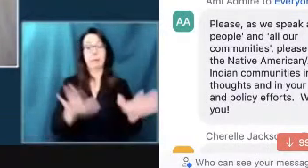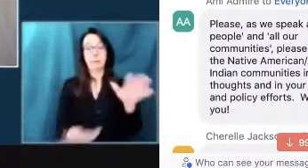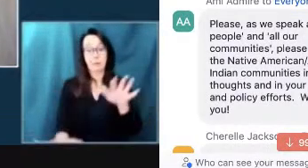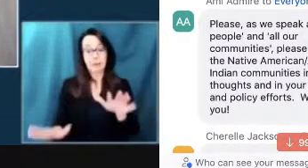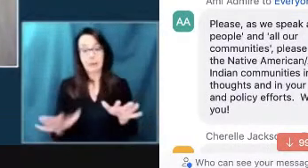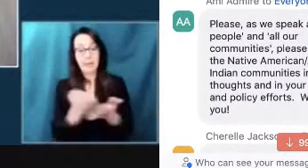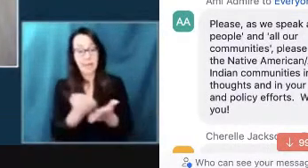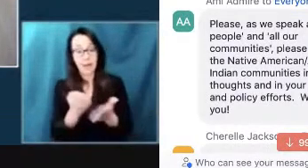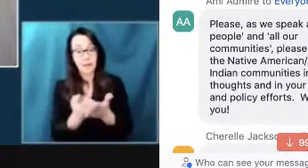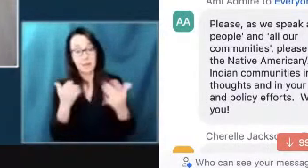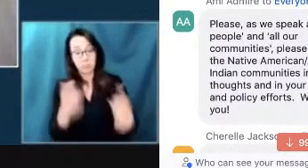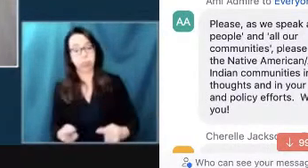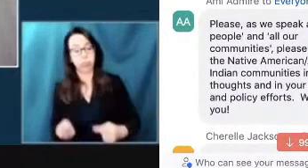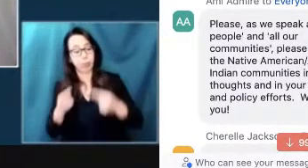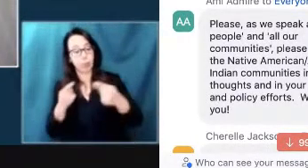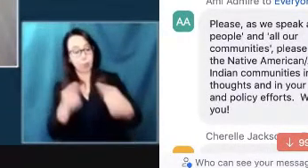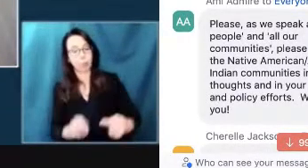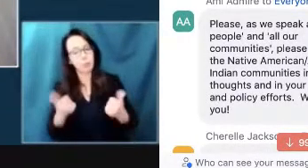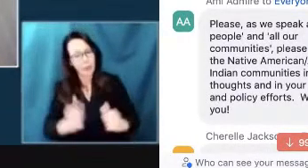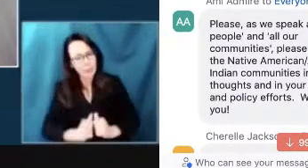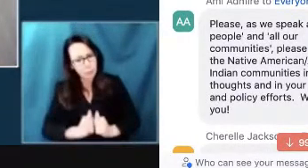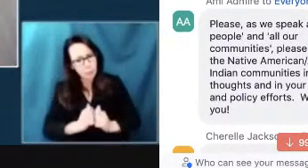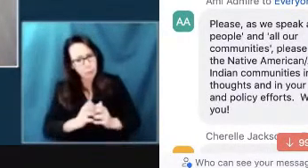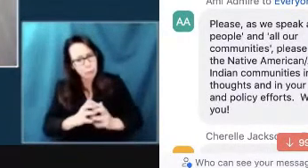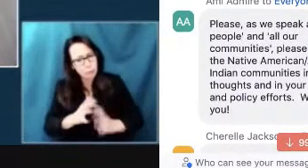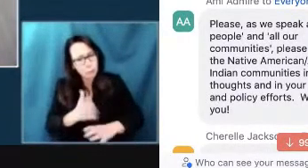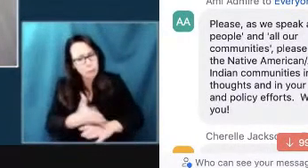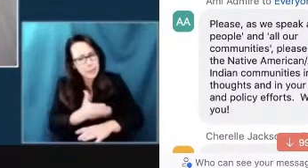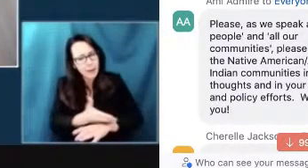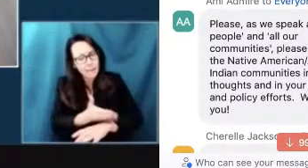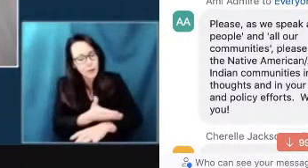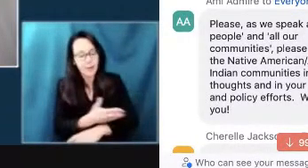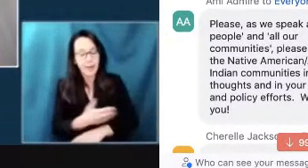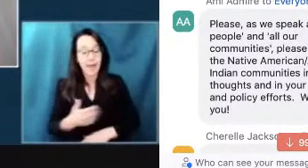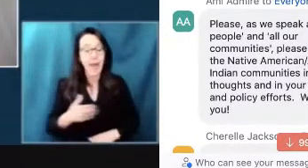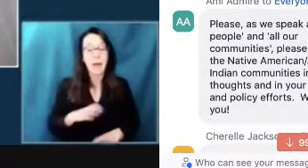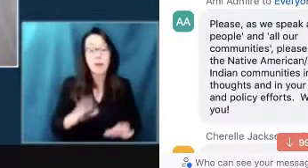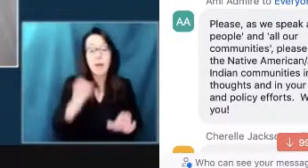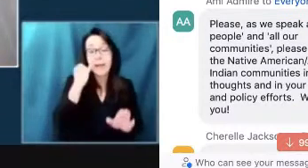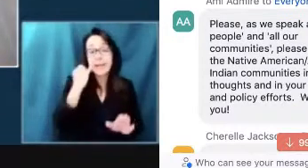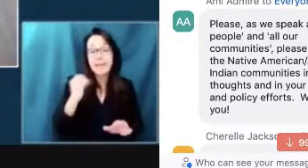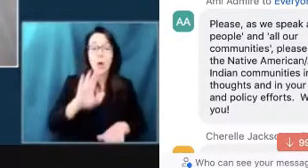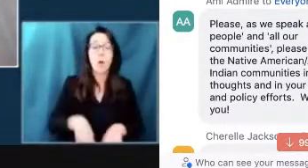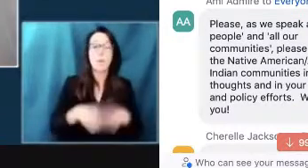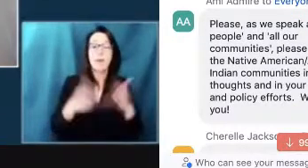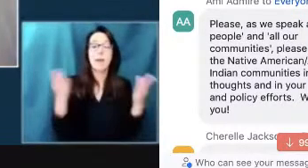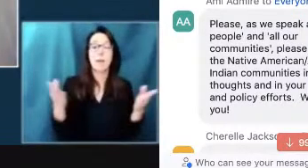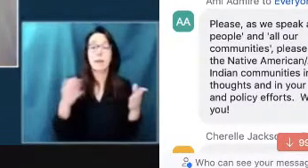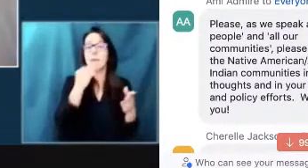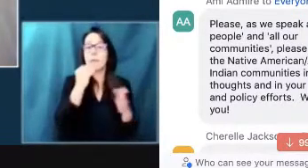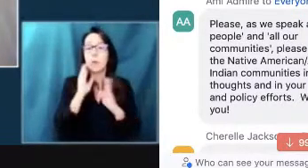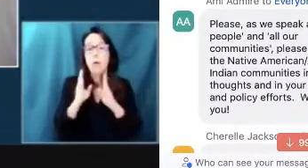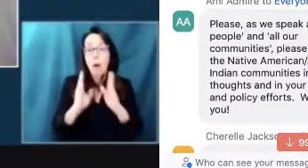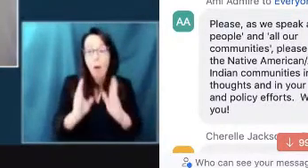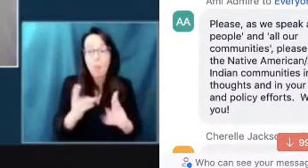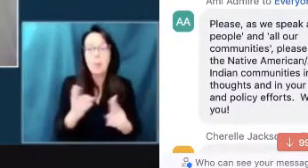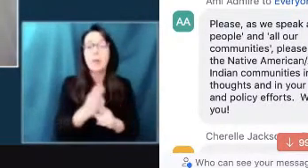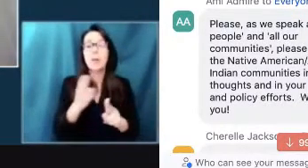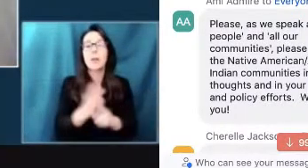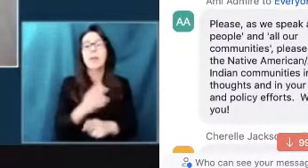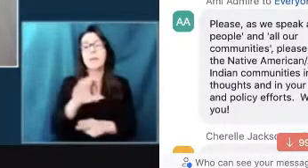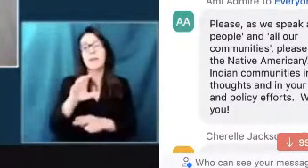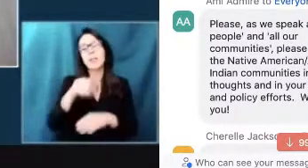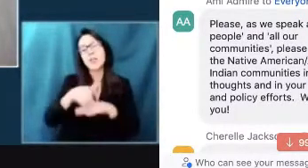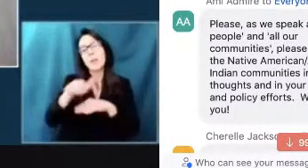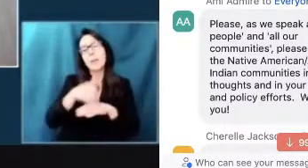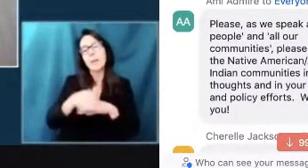recover. We had an innovative idea to open up a food hall and a business incubator using shipping containers to host different